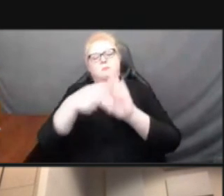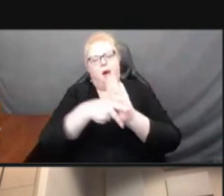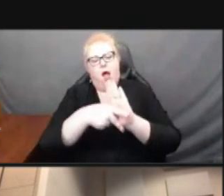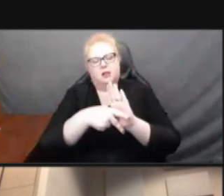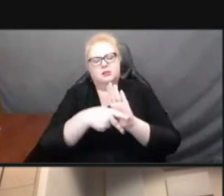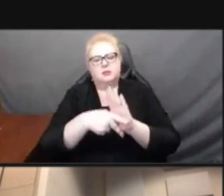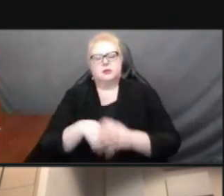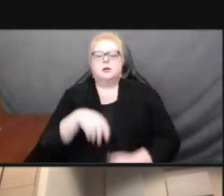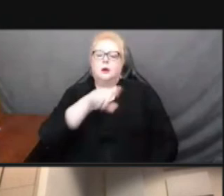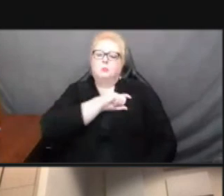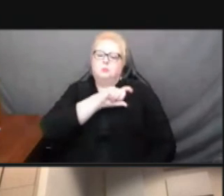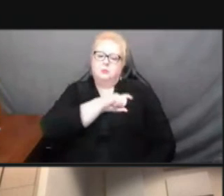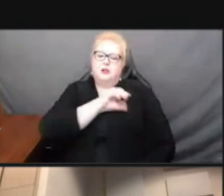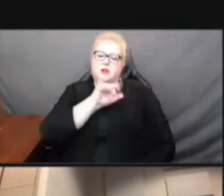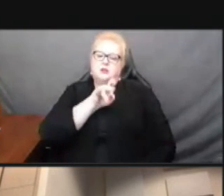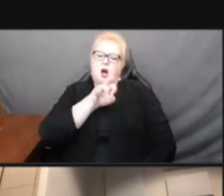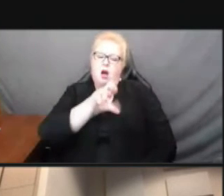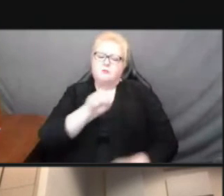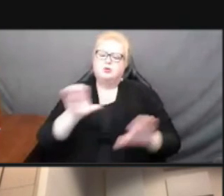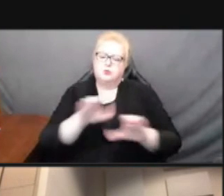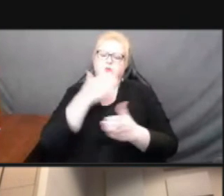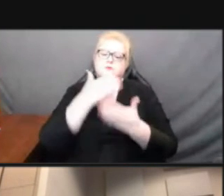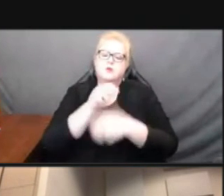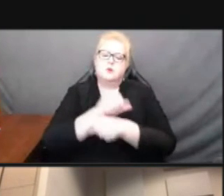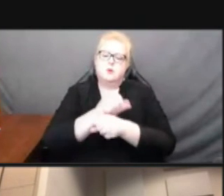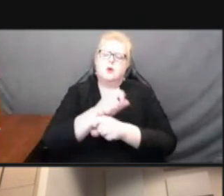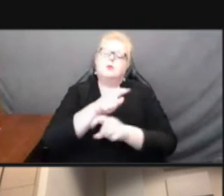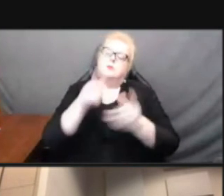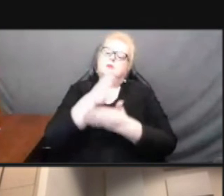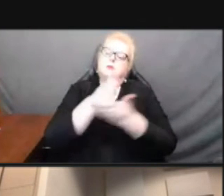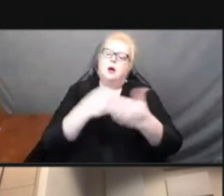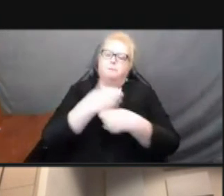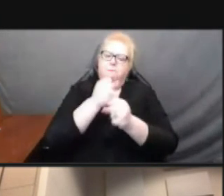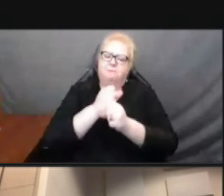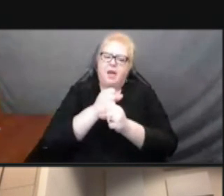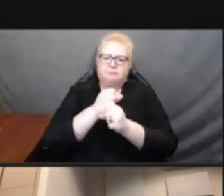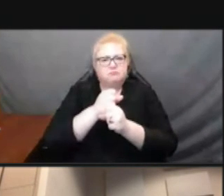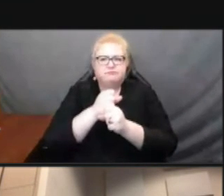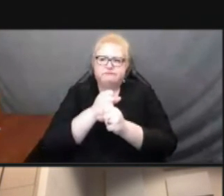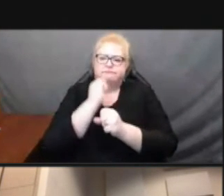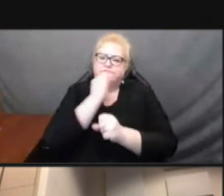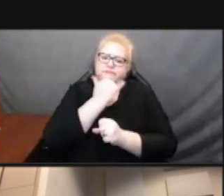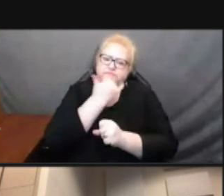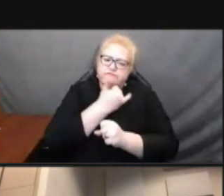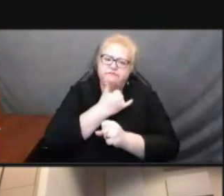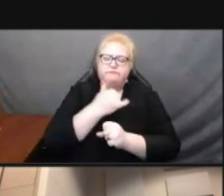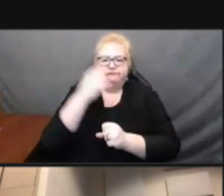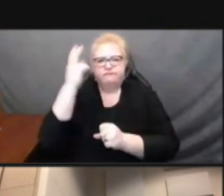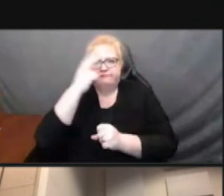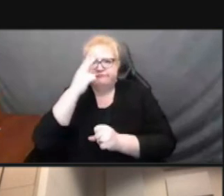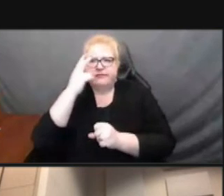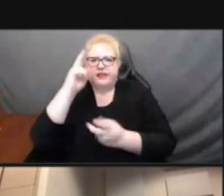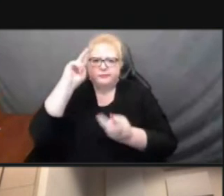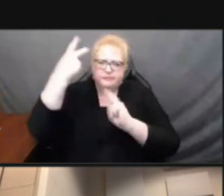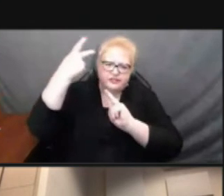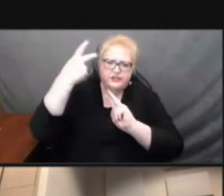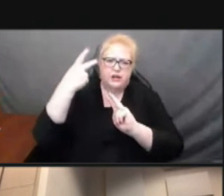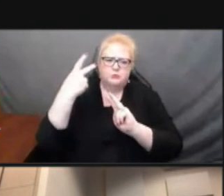are some who make mistakes, who make misjudgments. I wear this T-shirt